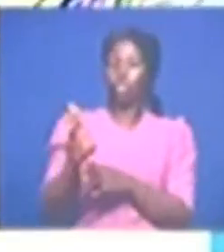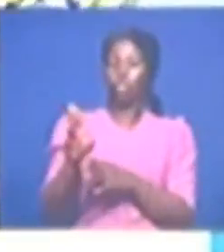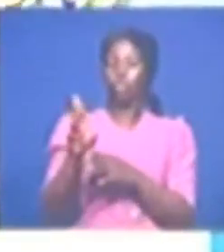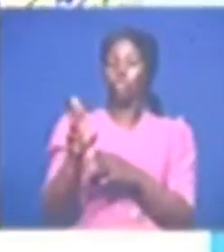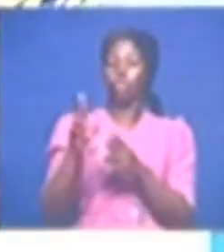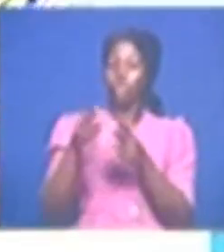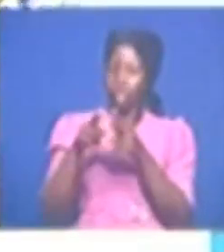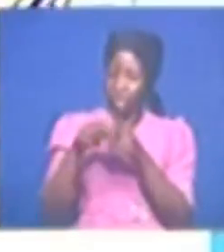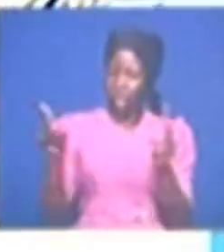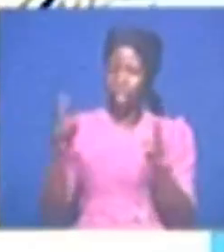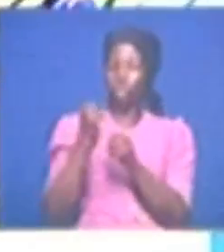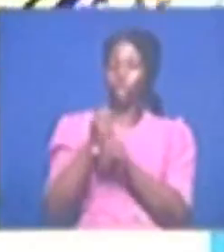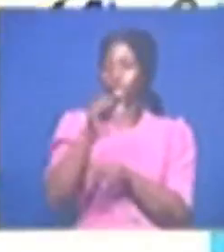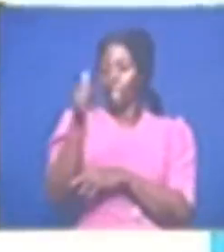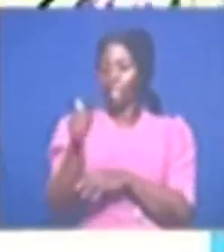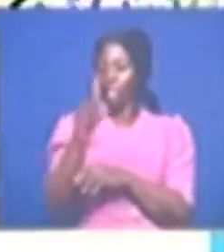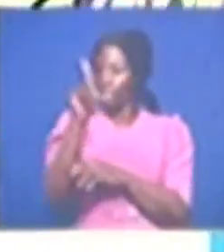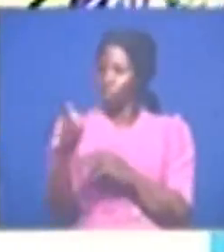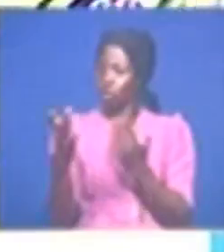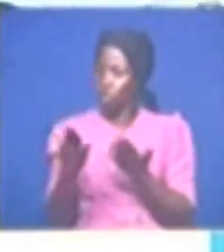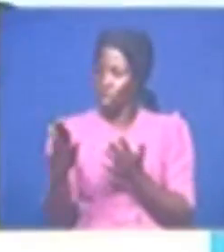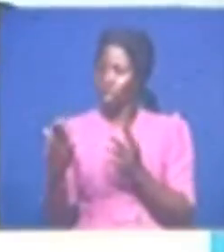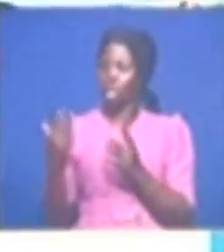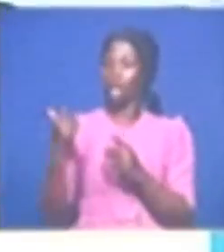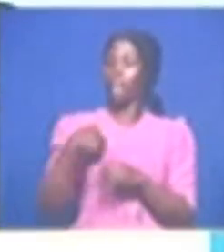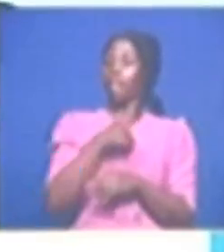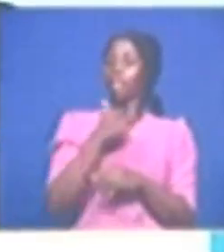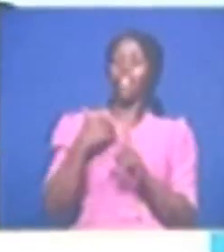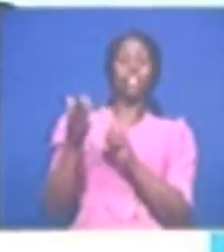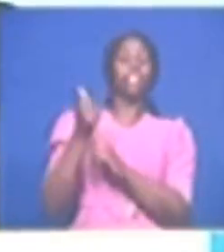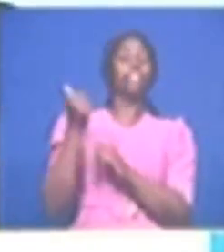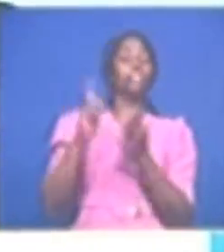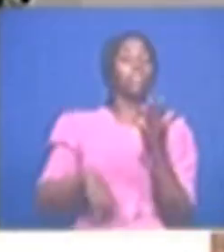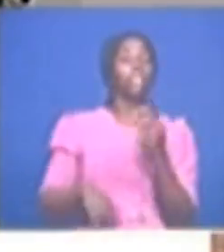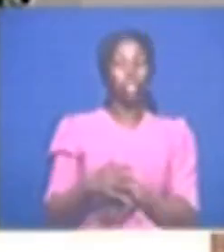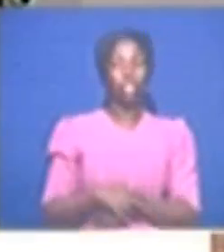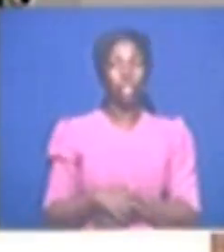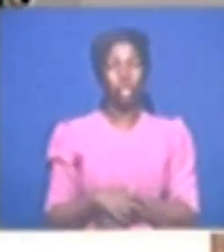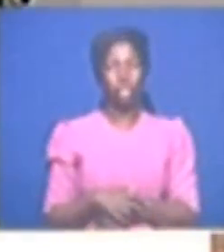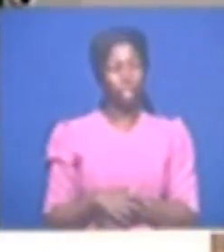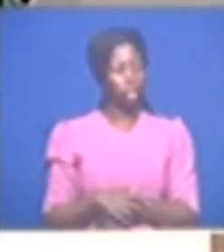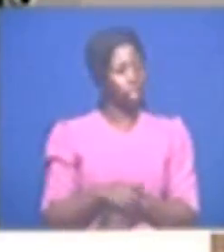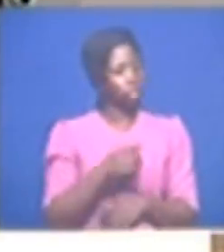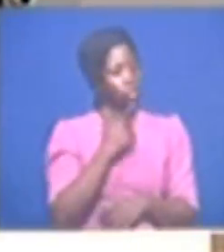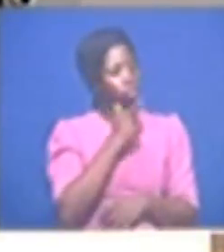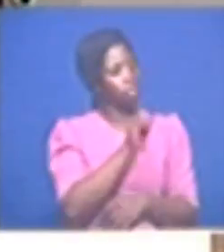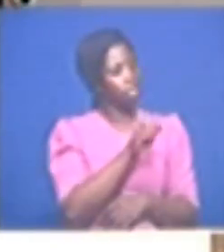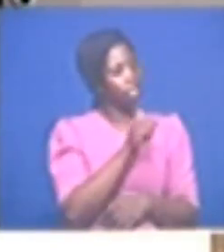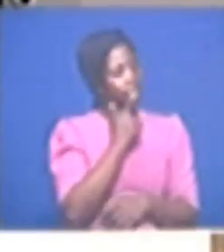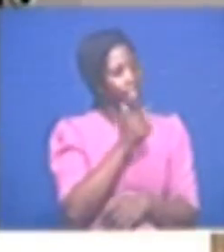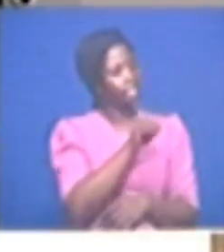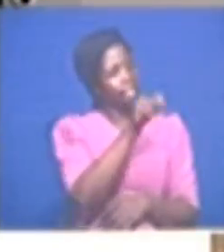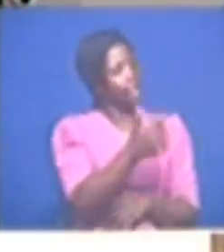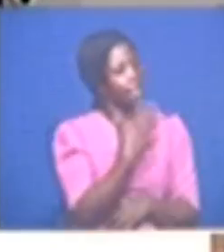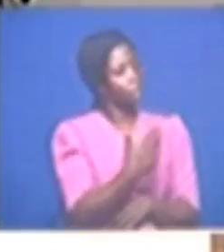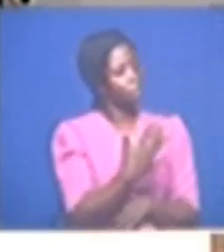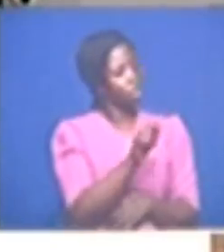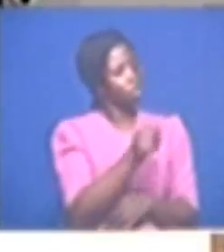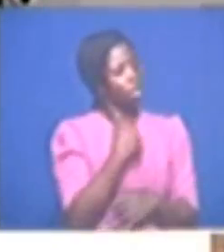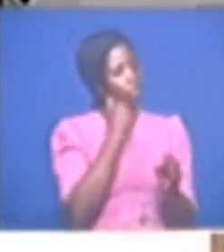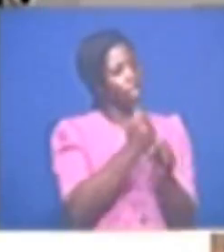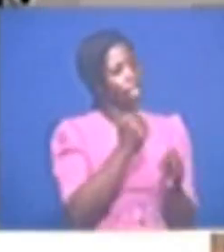is, what did we achieve? If we look at this, we didn't. Best, you know what you're saying. This is another document. Yes. So what have you done in terms of implementation of